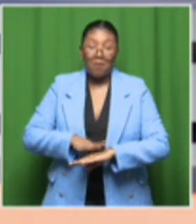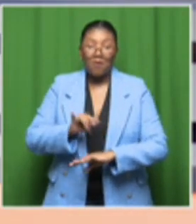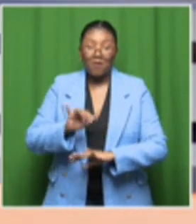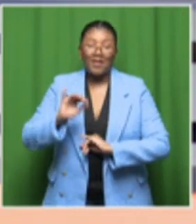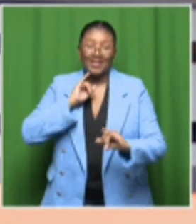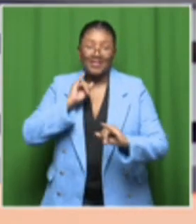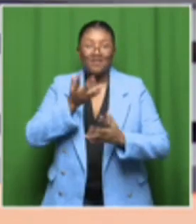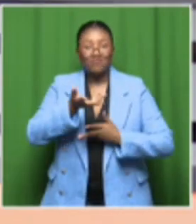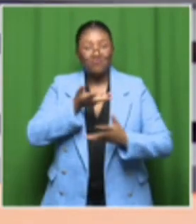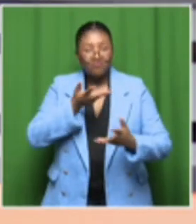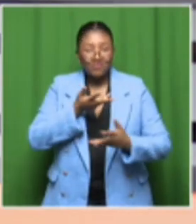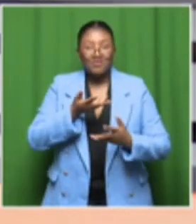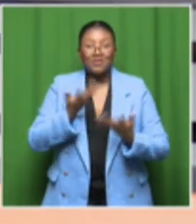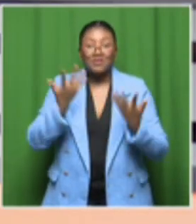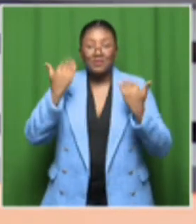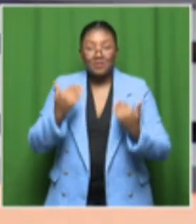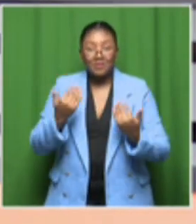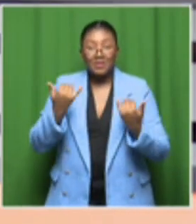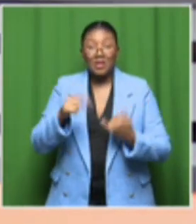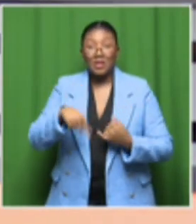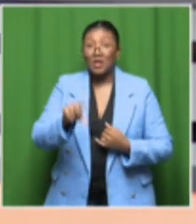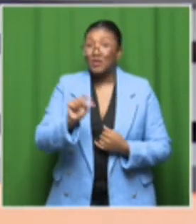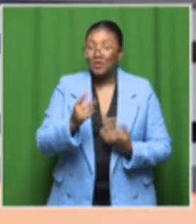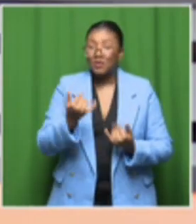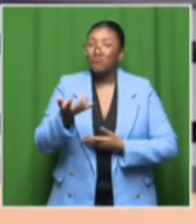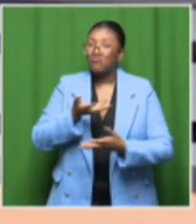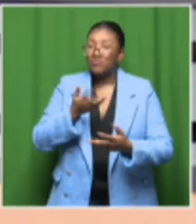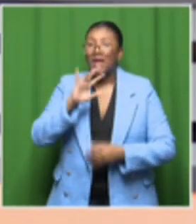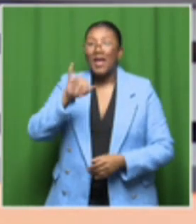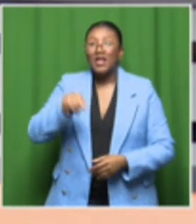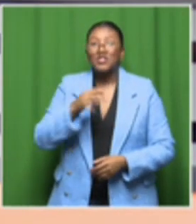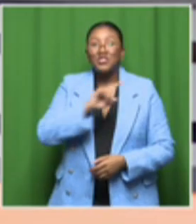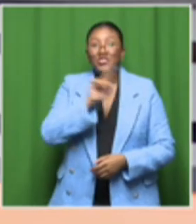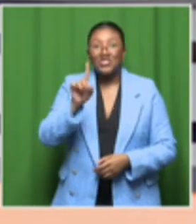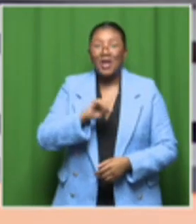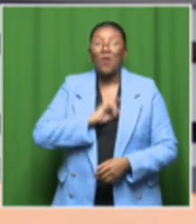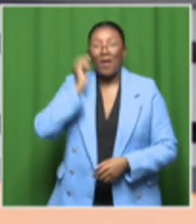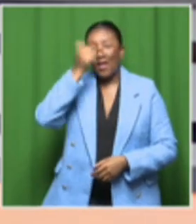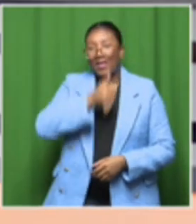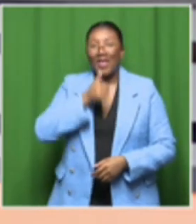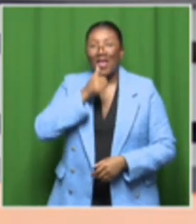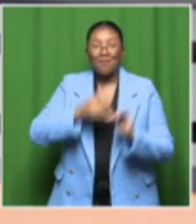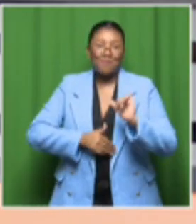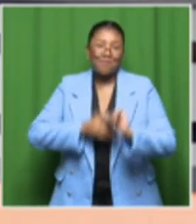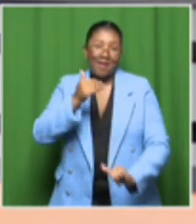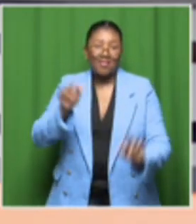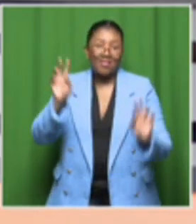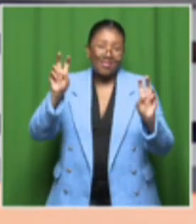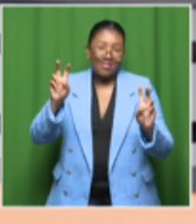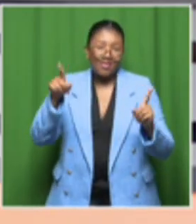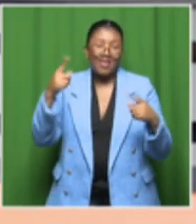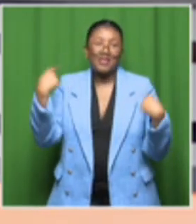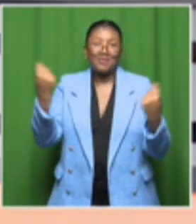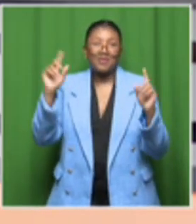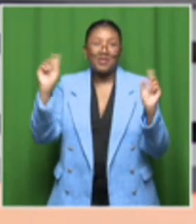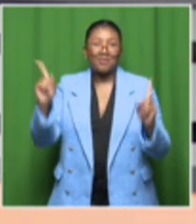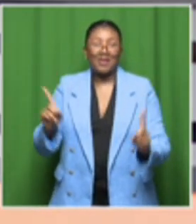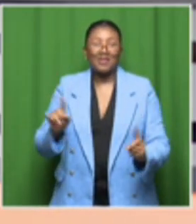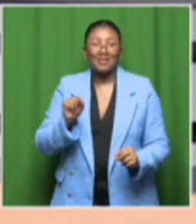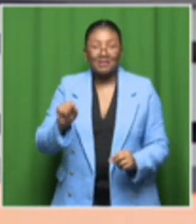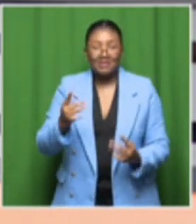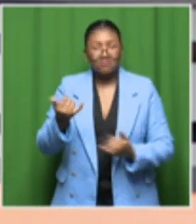As I mentioned earlier on, we're chatting all things jazz this April month. We're going to continue to delve in a little bit further.